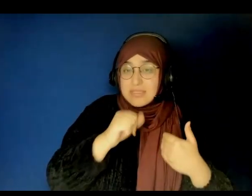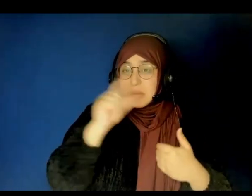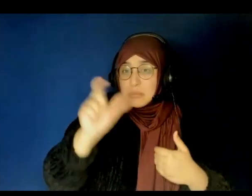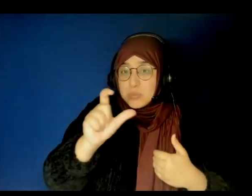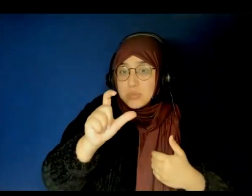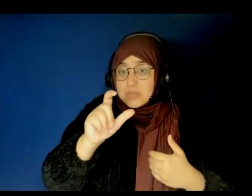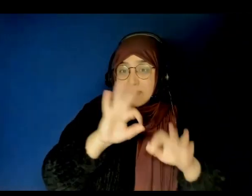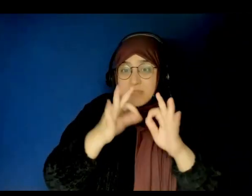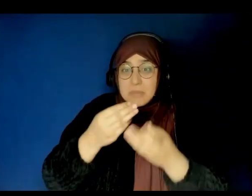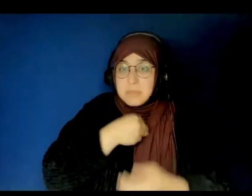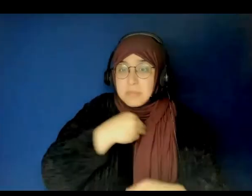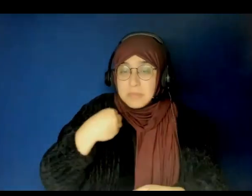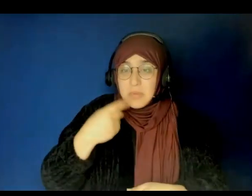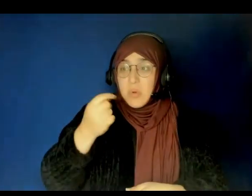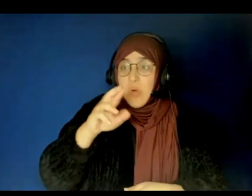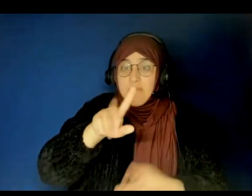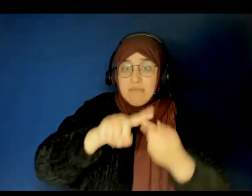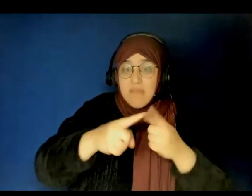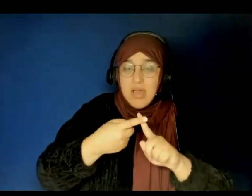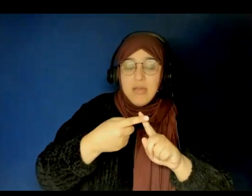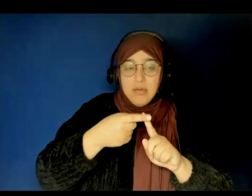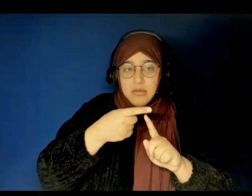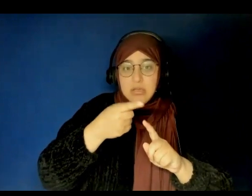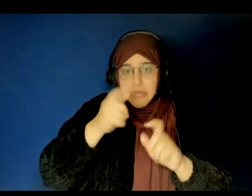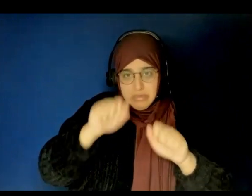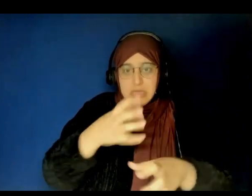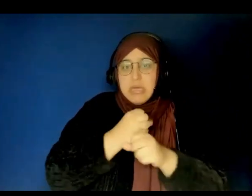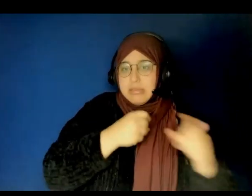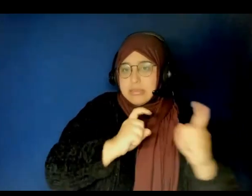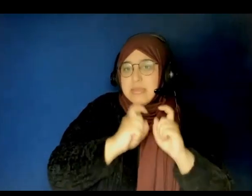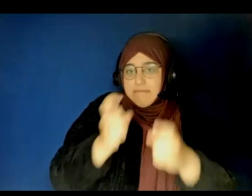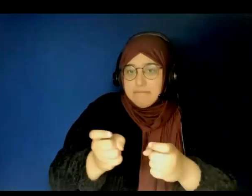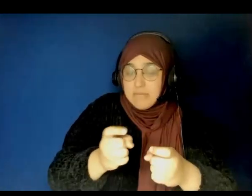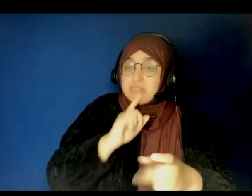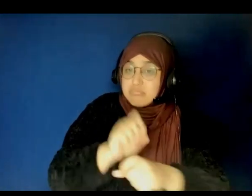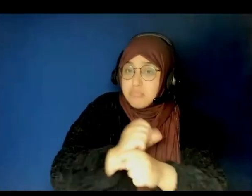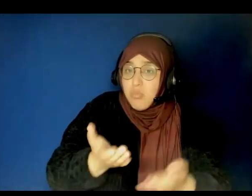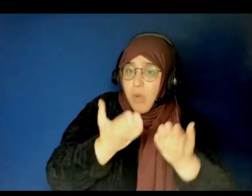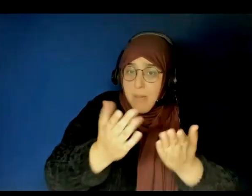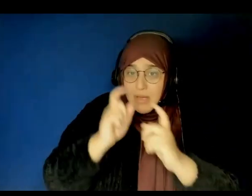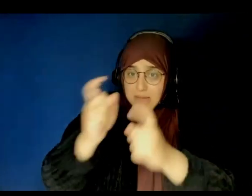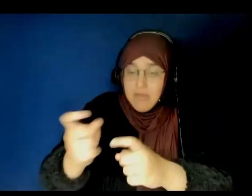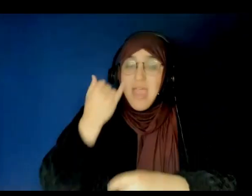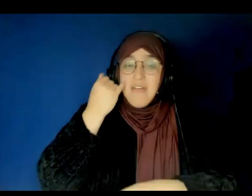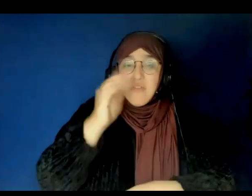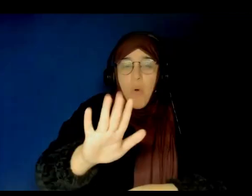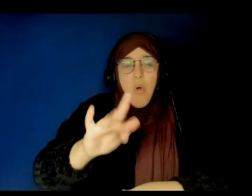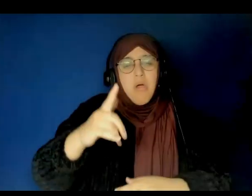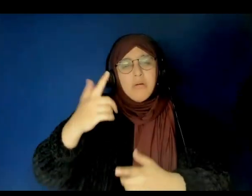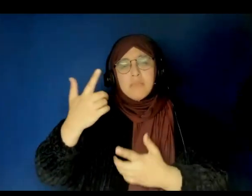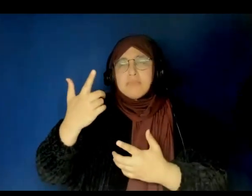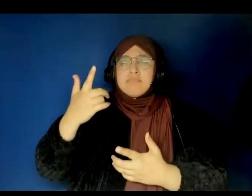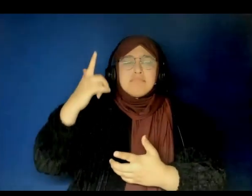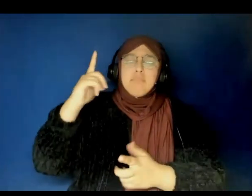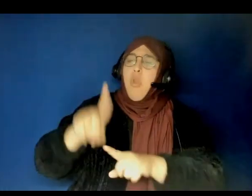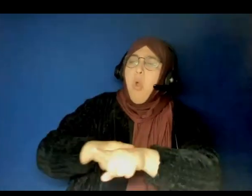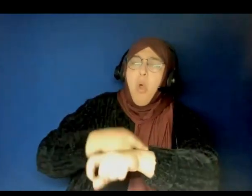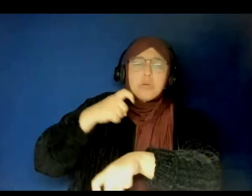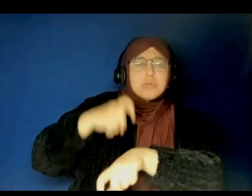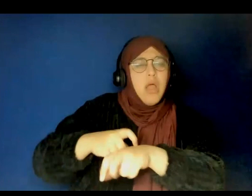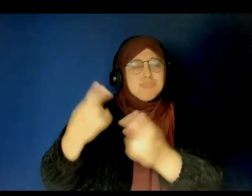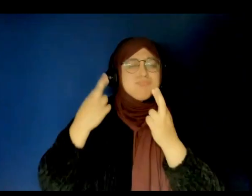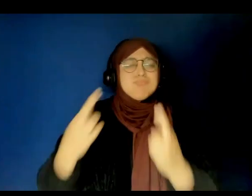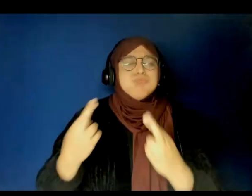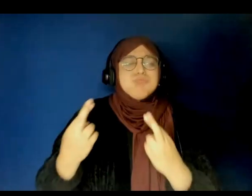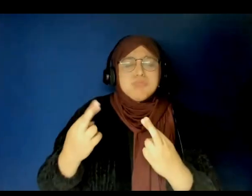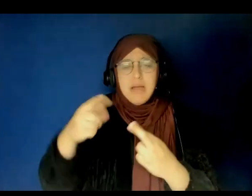a gift from this. In fact, that's recommended to give. If you have people that are lifelong friends that are like brothers and sisters or uncles and aunts or